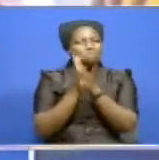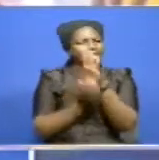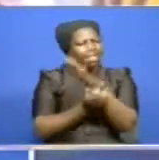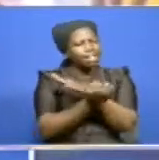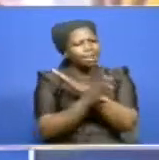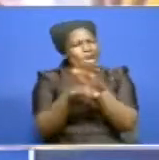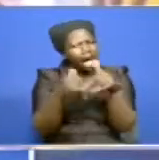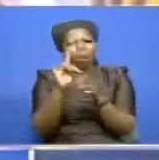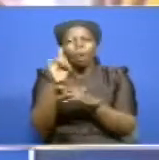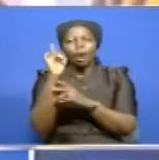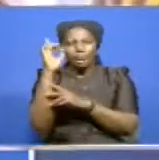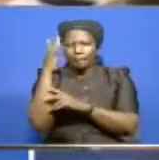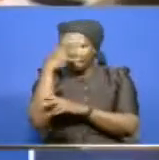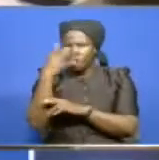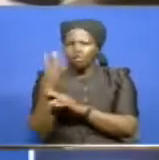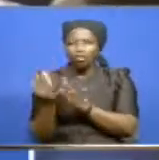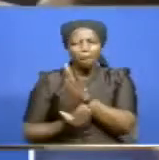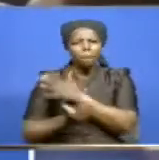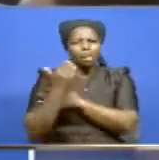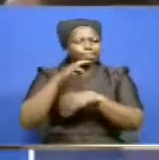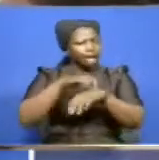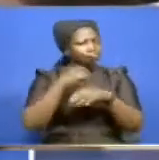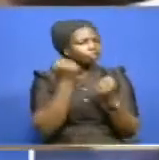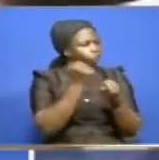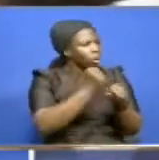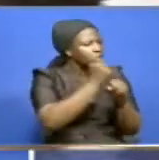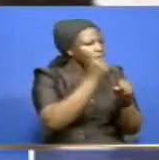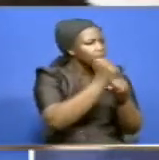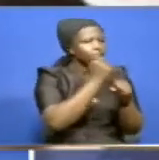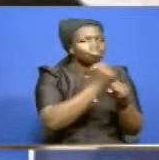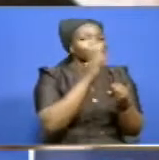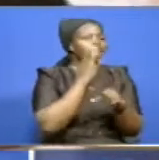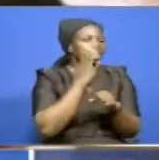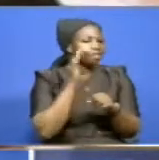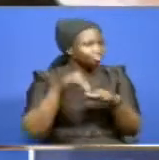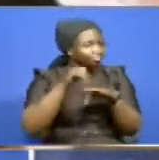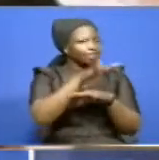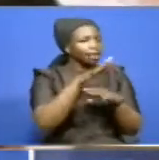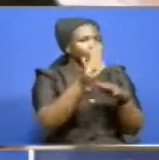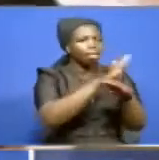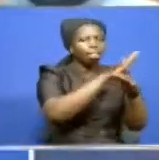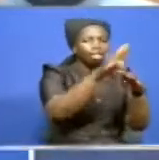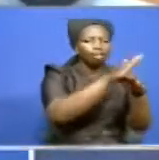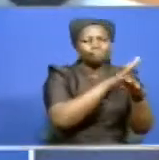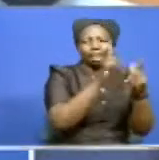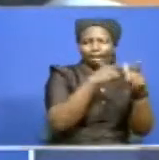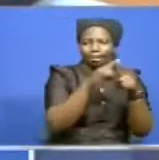beautiful morning while running errands sent by her mother almost turned her world upside down.